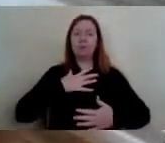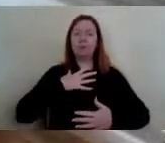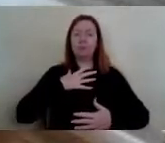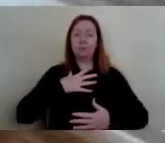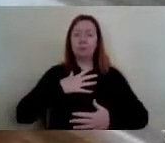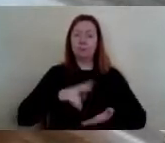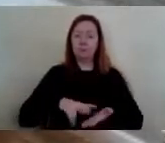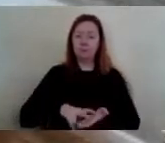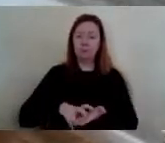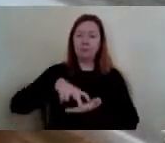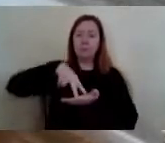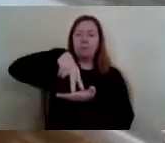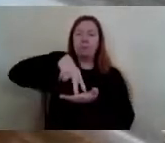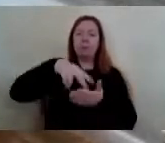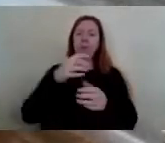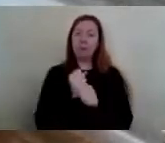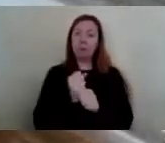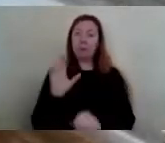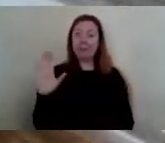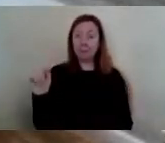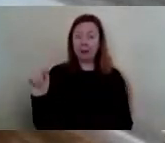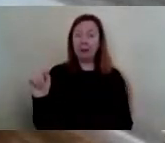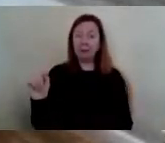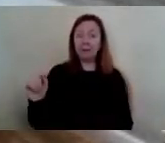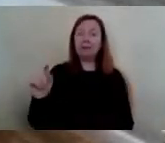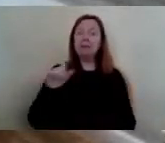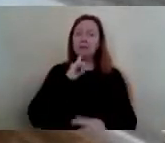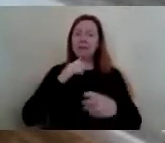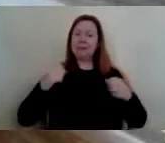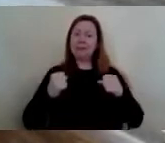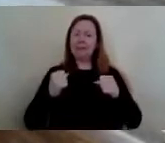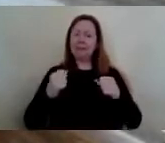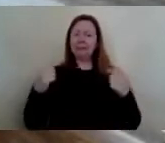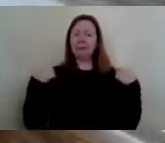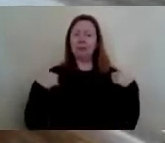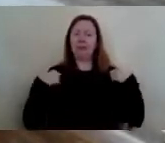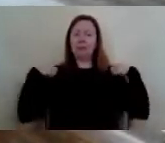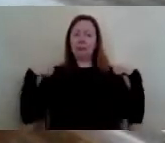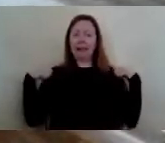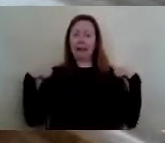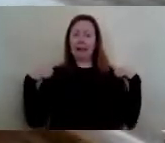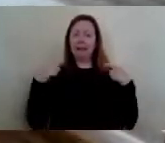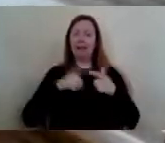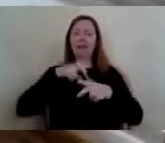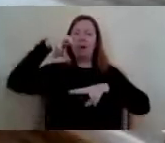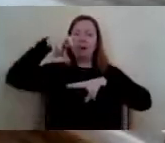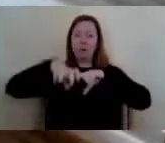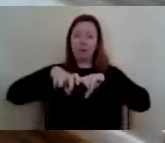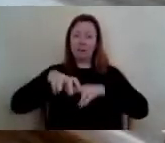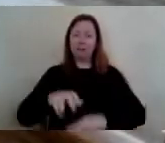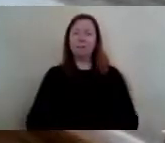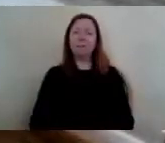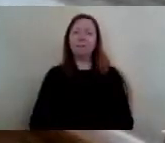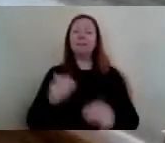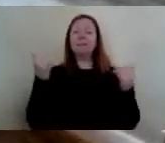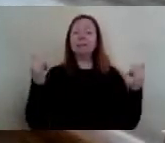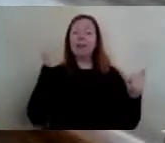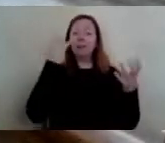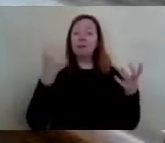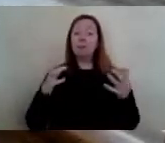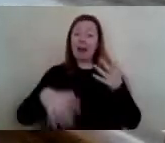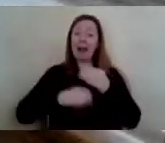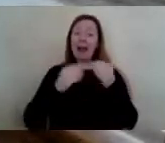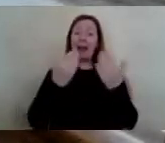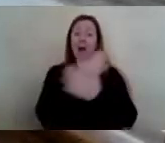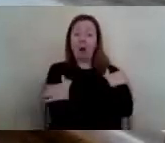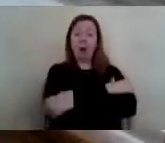up, squeeze your butt, tighten, really tighten those butt, pull the shoulders back and back all the way down to your chair. Now, if you want to add the arms, now's